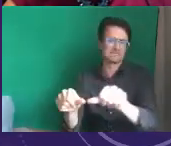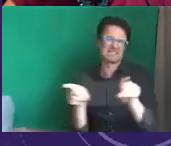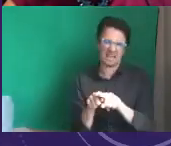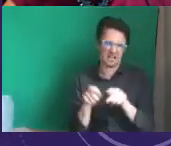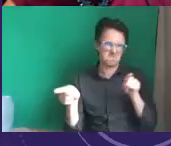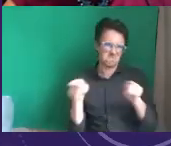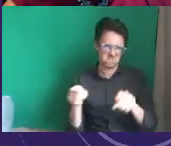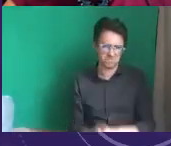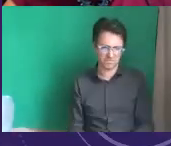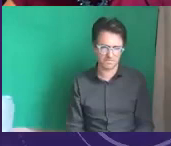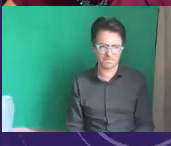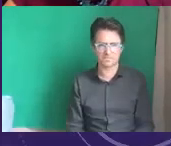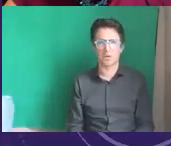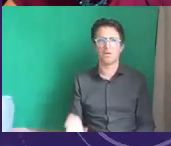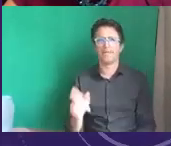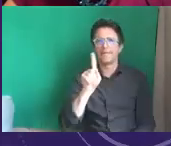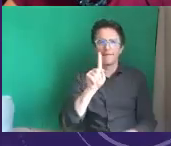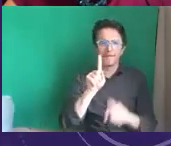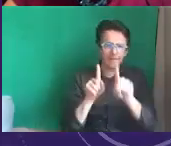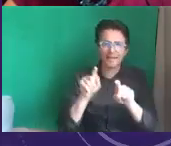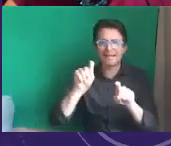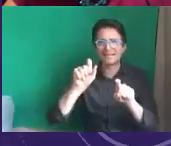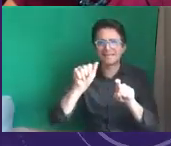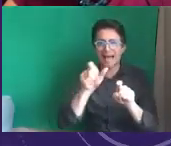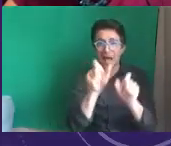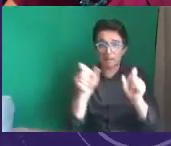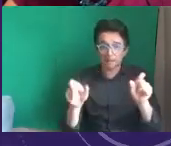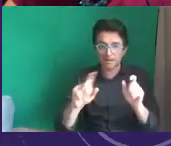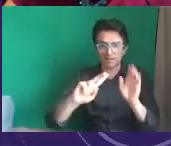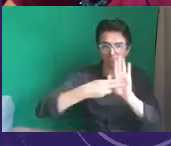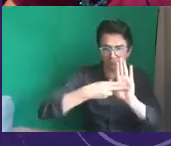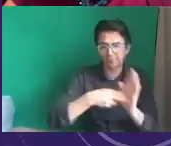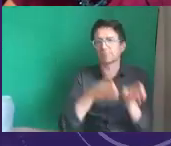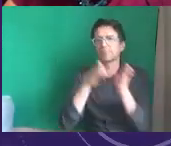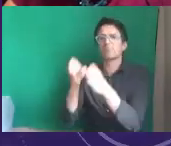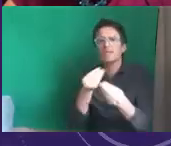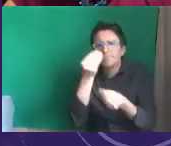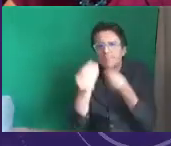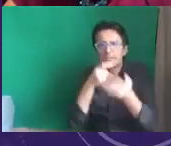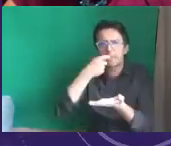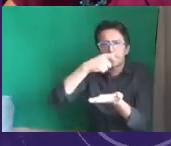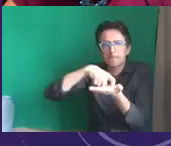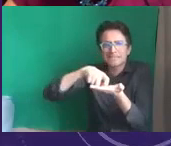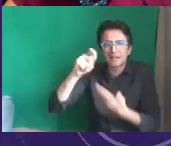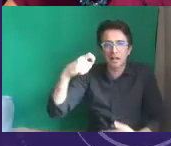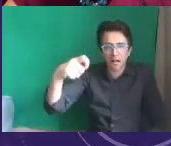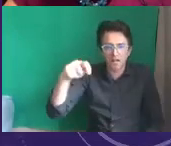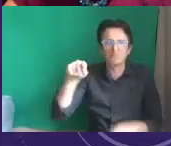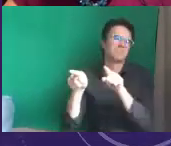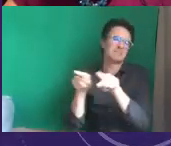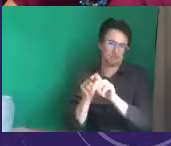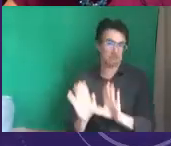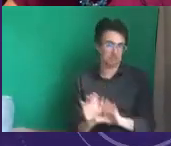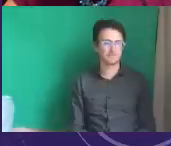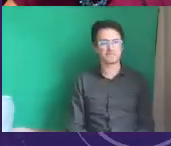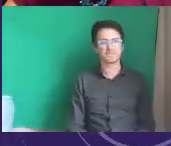can add your description. Now, so far, I have been talking about accessibility for those